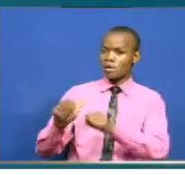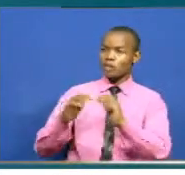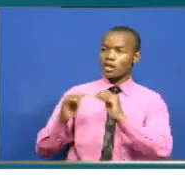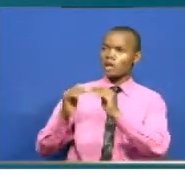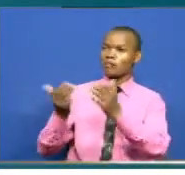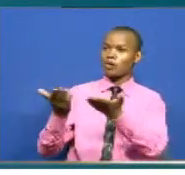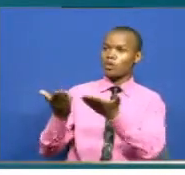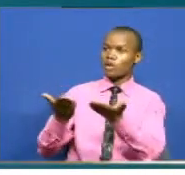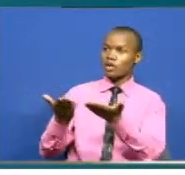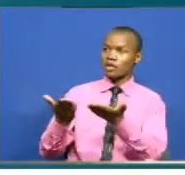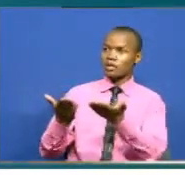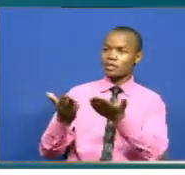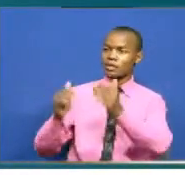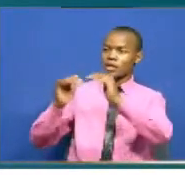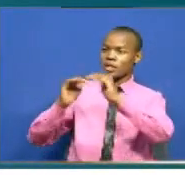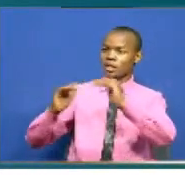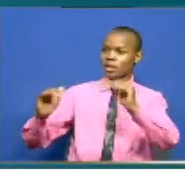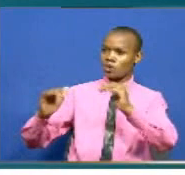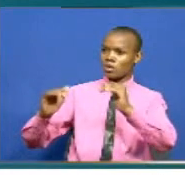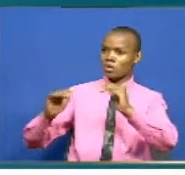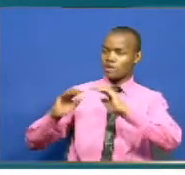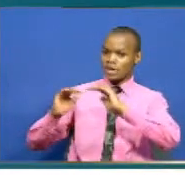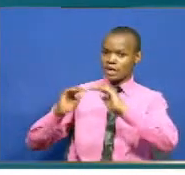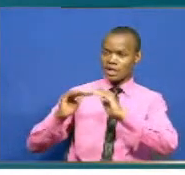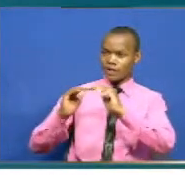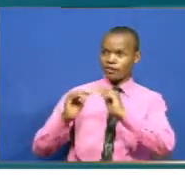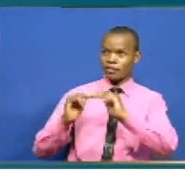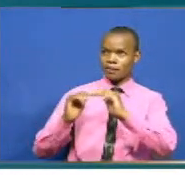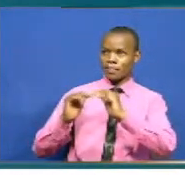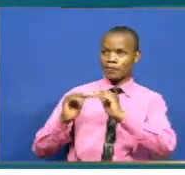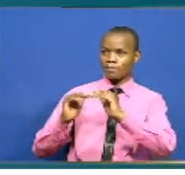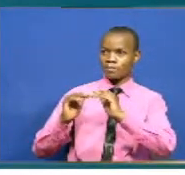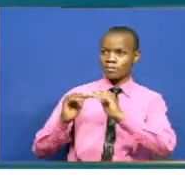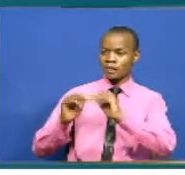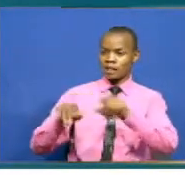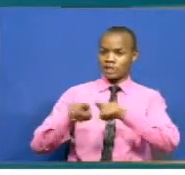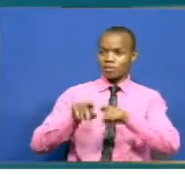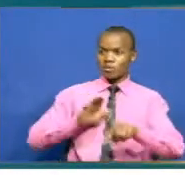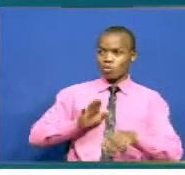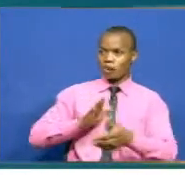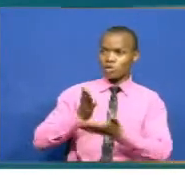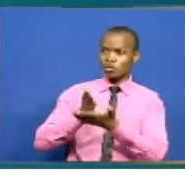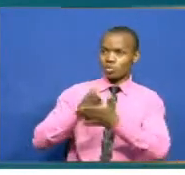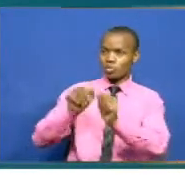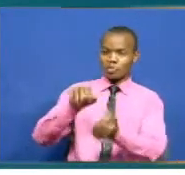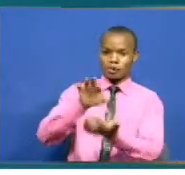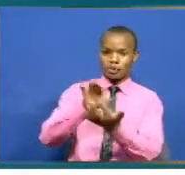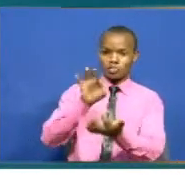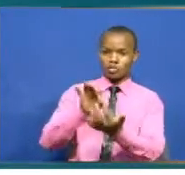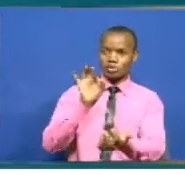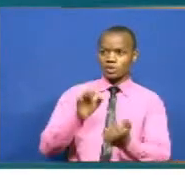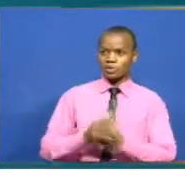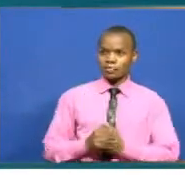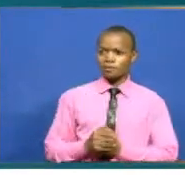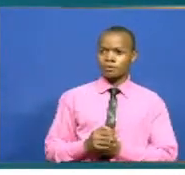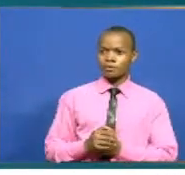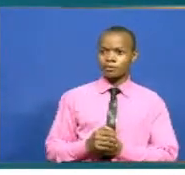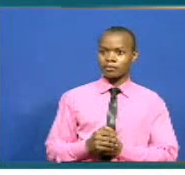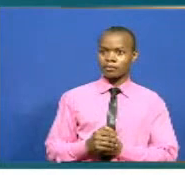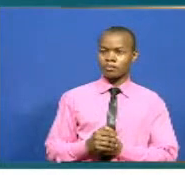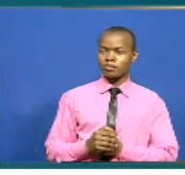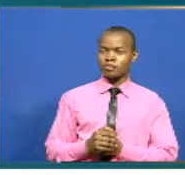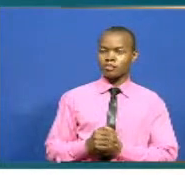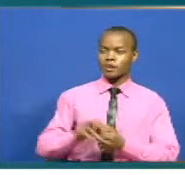where at the equal level, female are also elected to their male counterparts. And therefore,